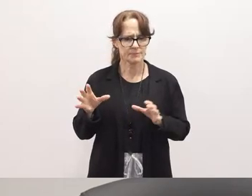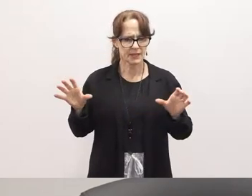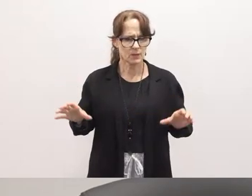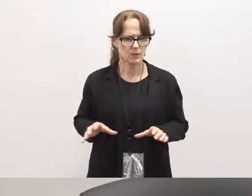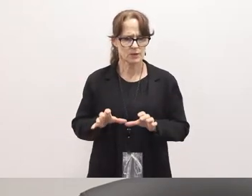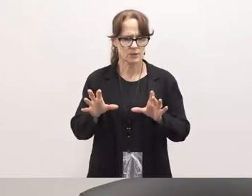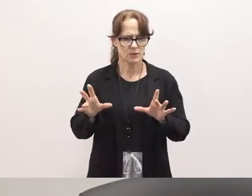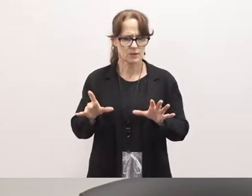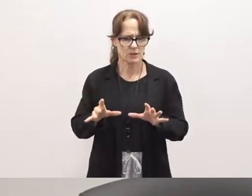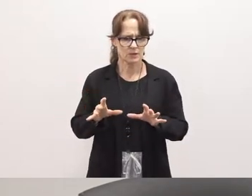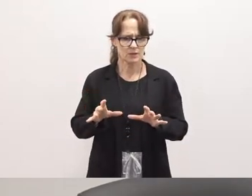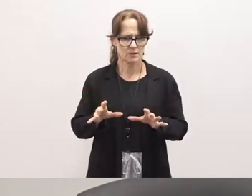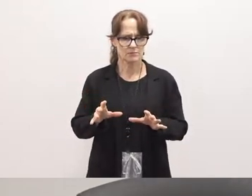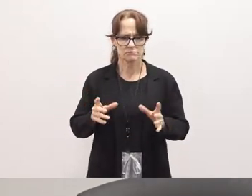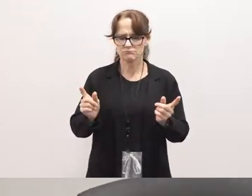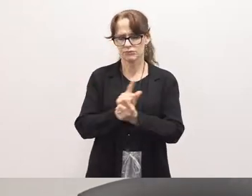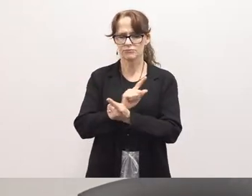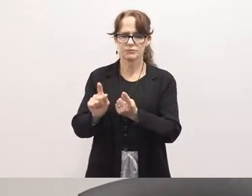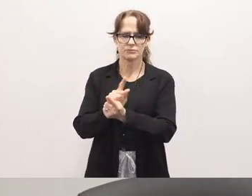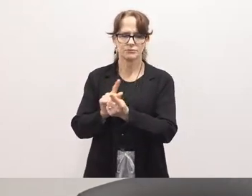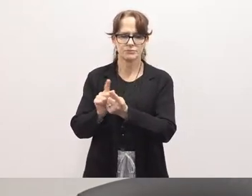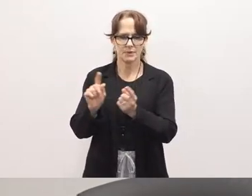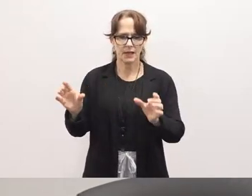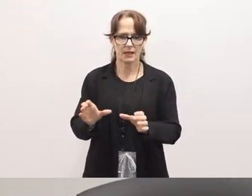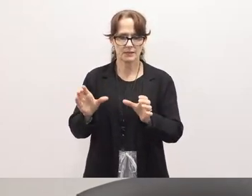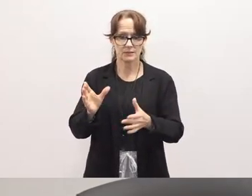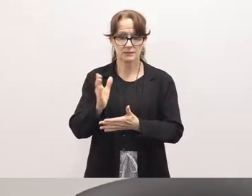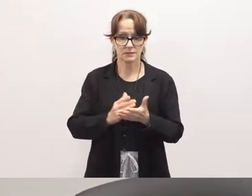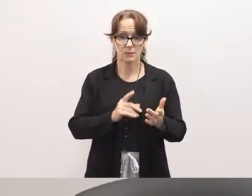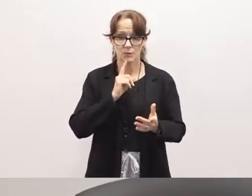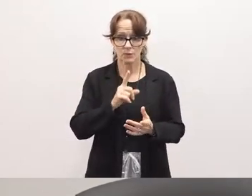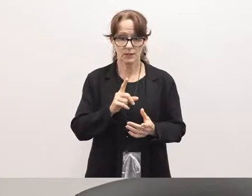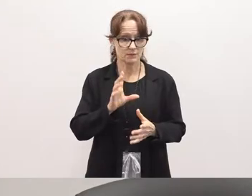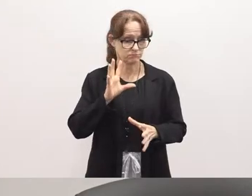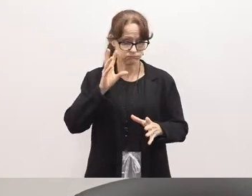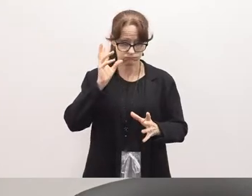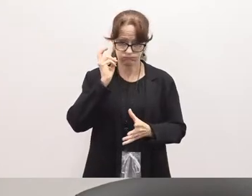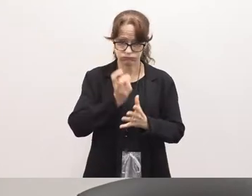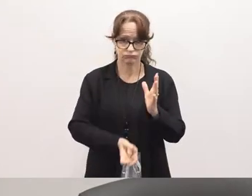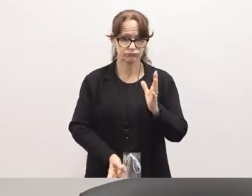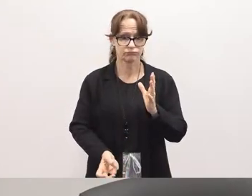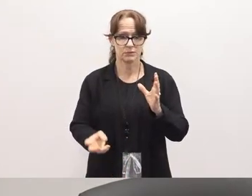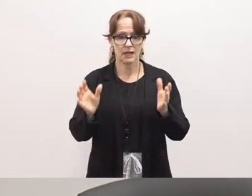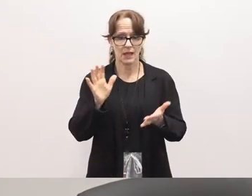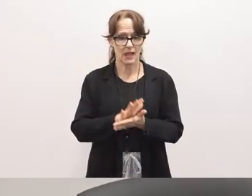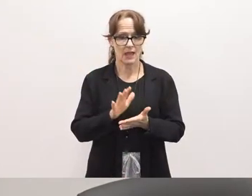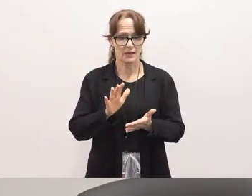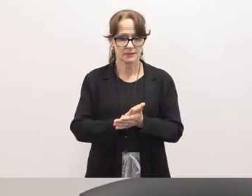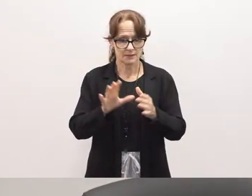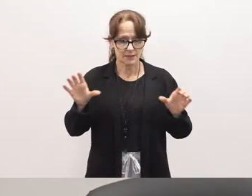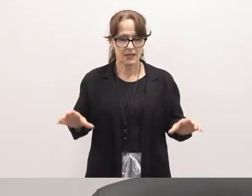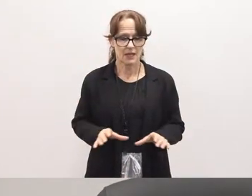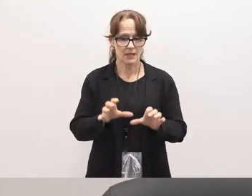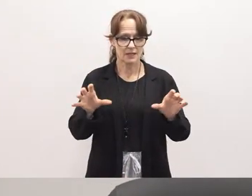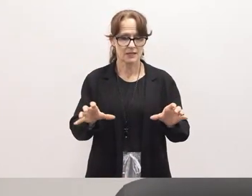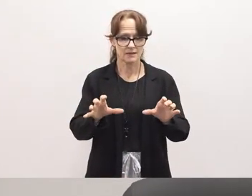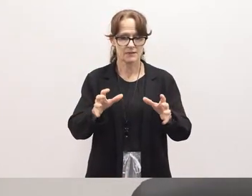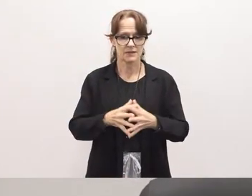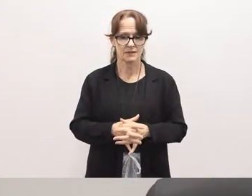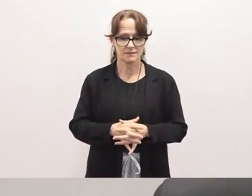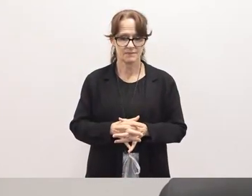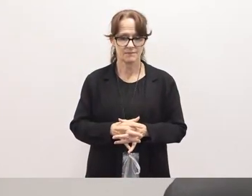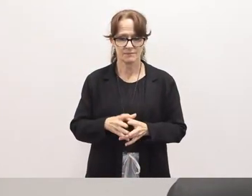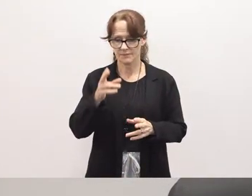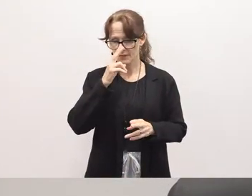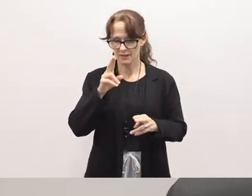doing you know, getting acquainted activities, and some were really jumping right into academic activities, and